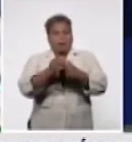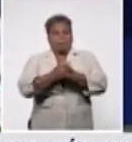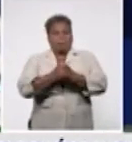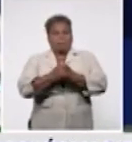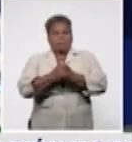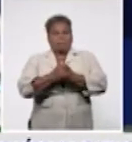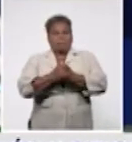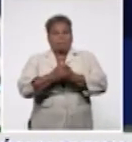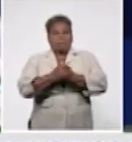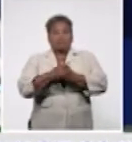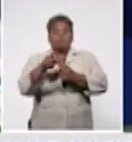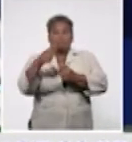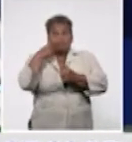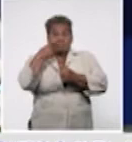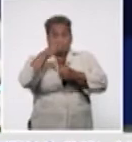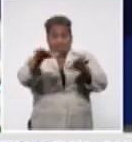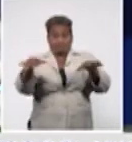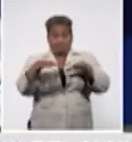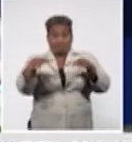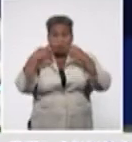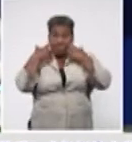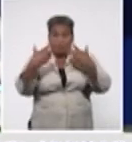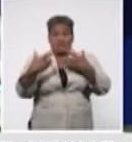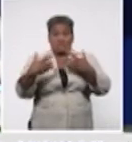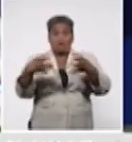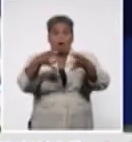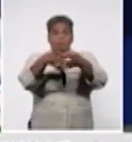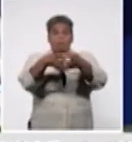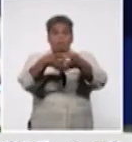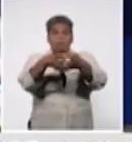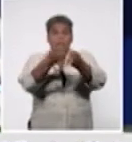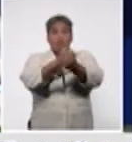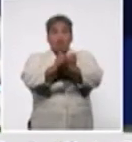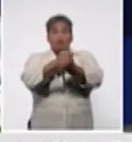45.5% respectively. 28 patients, that is